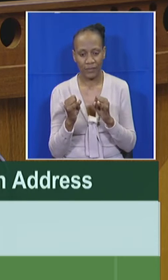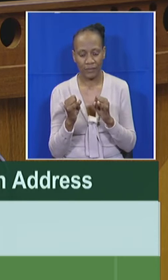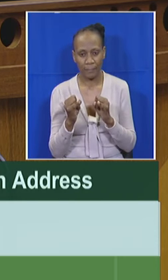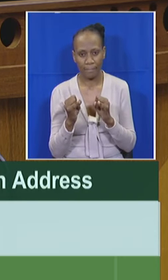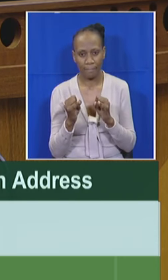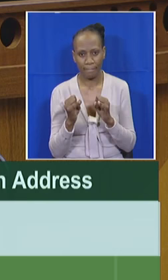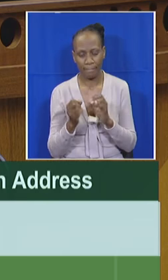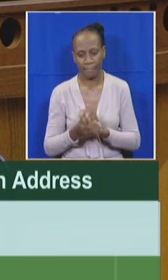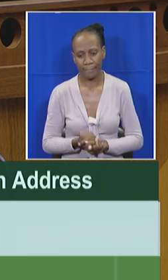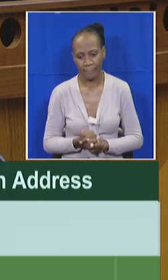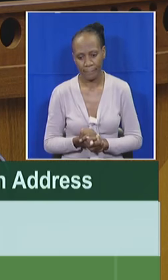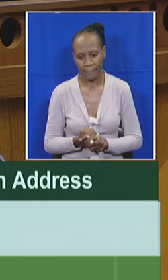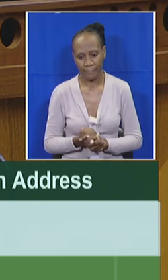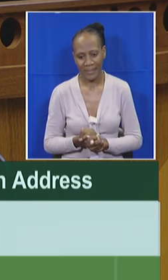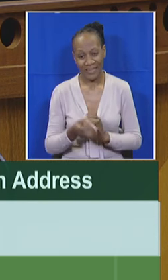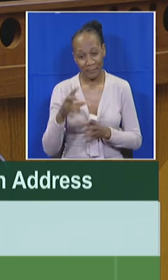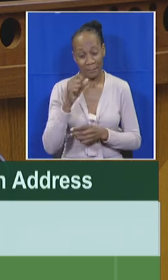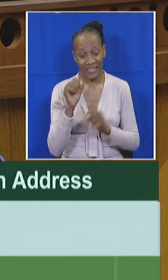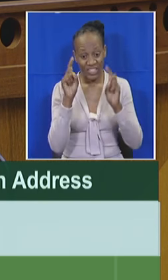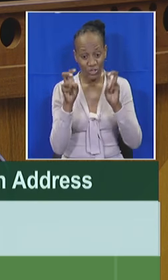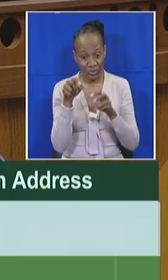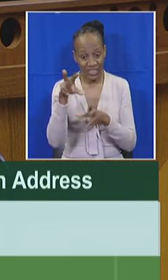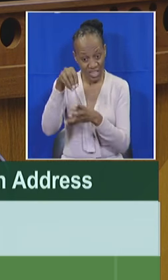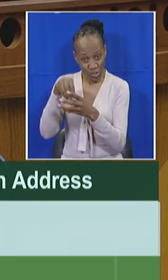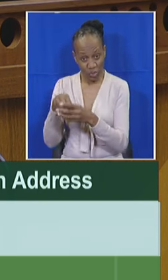used for political gains.